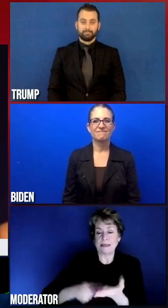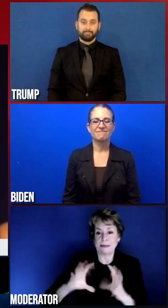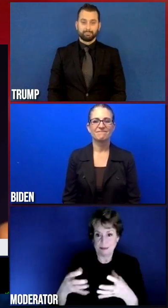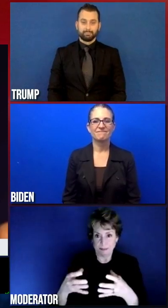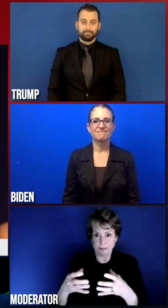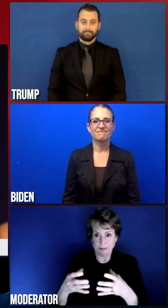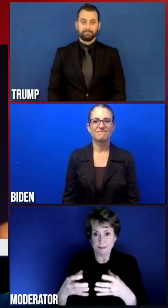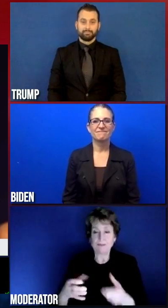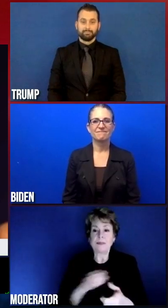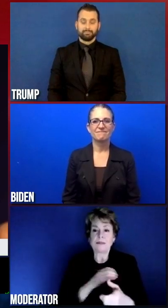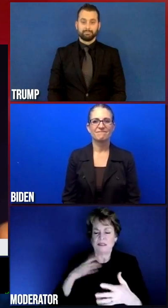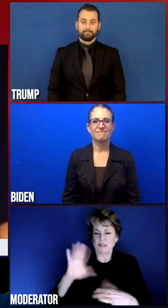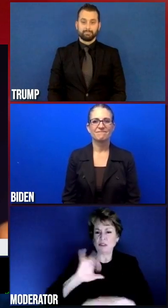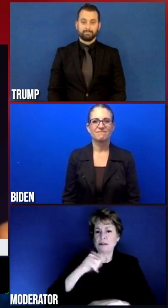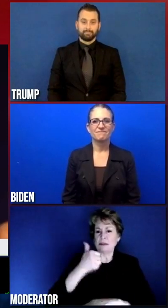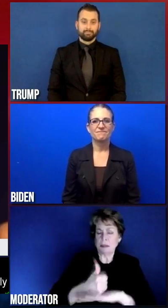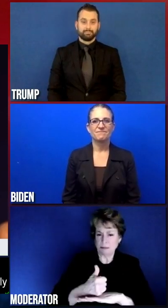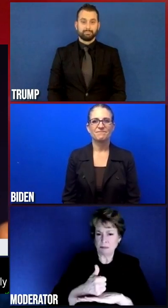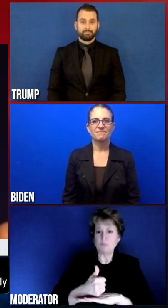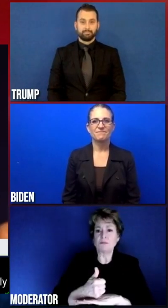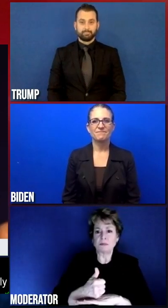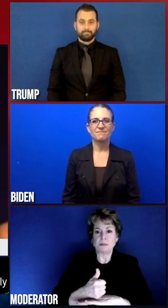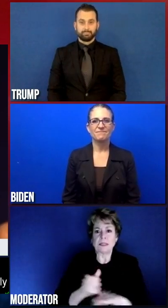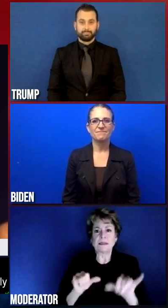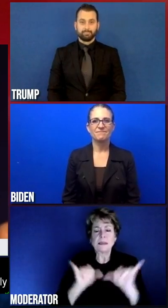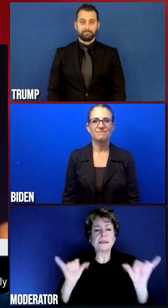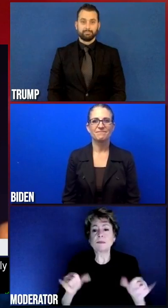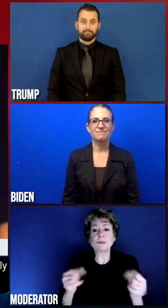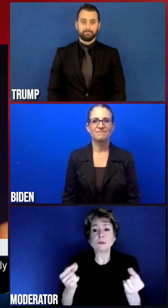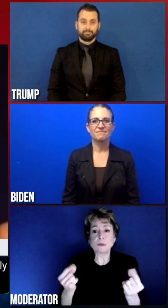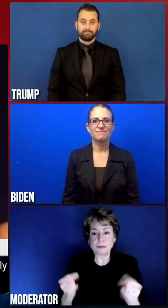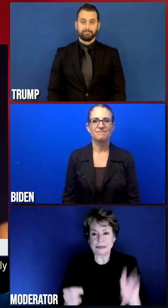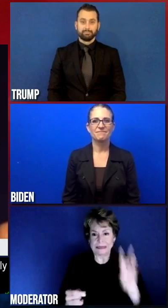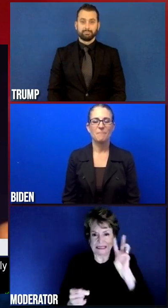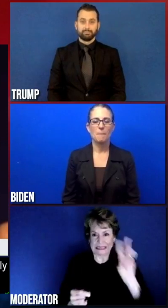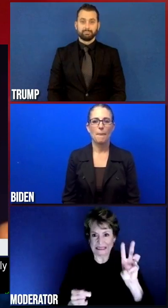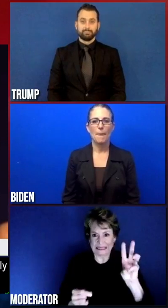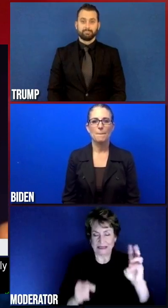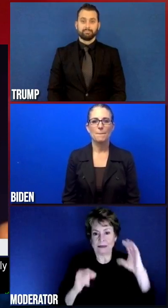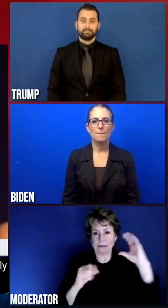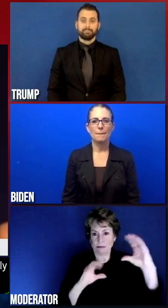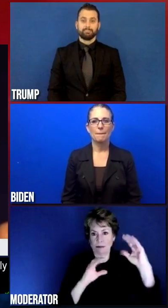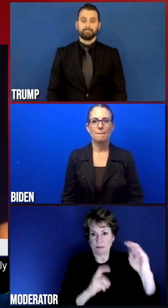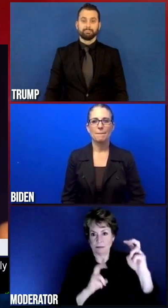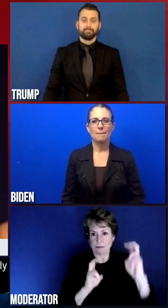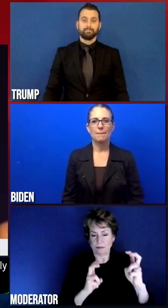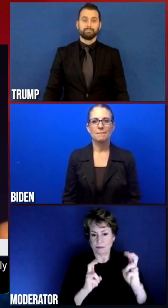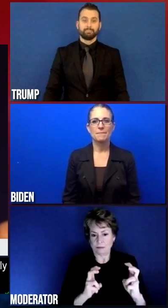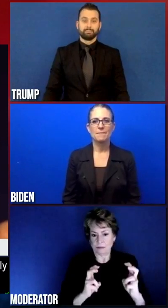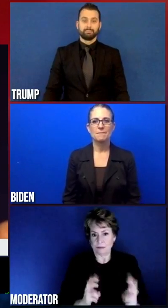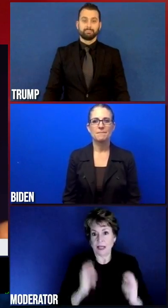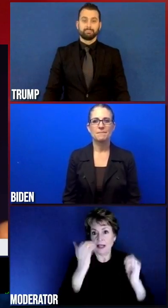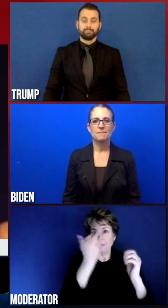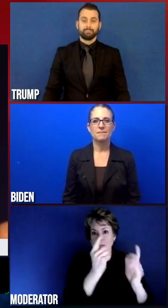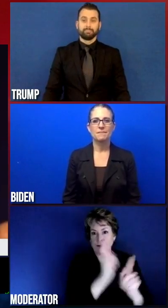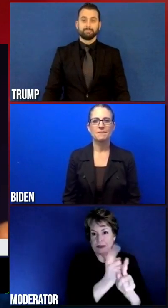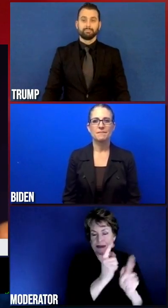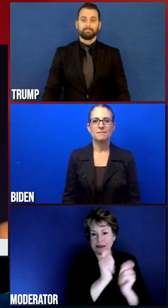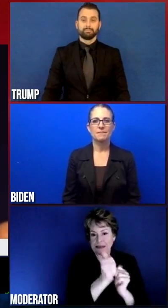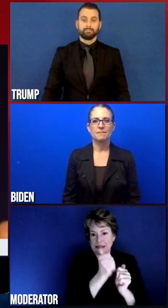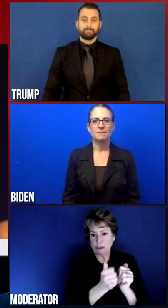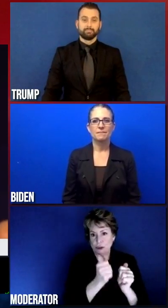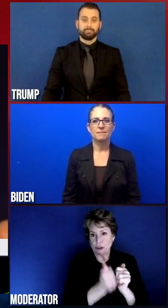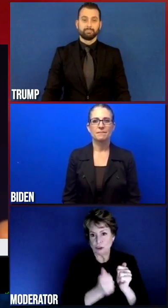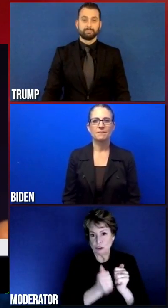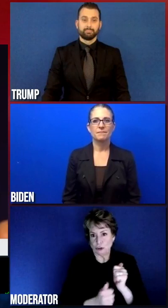Minute segments with 2-minute answers from each candidate to the first question, then open discussion for the rest of each